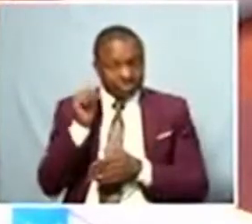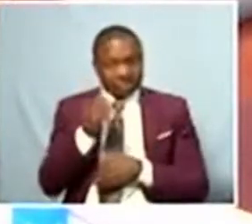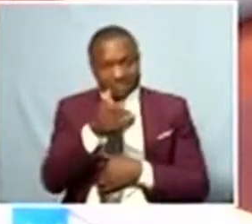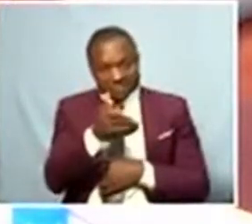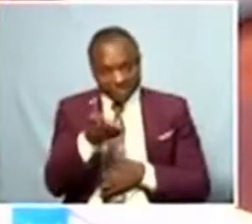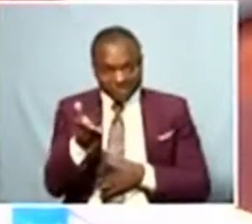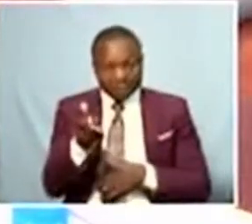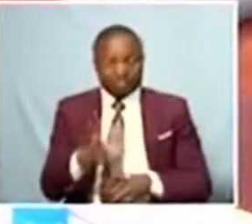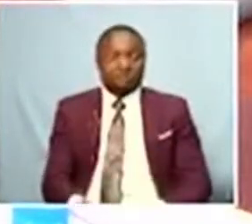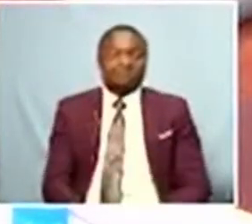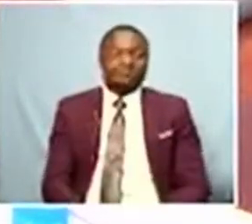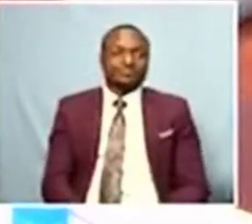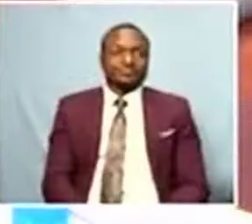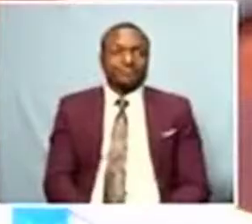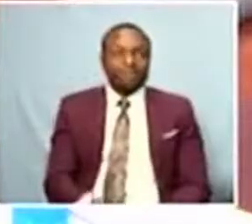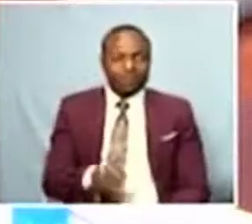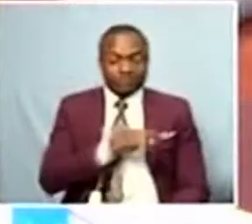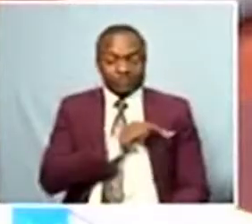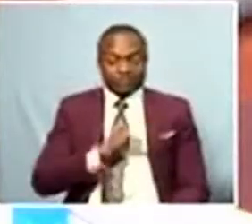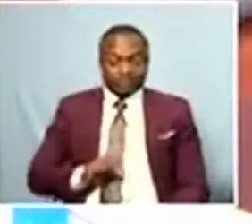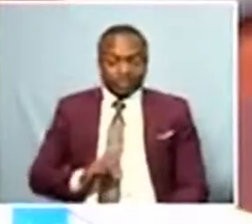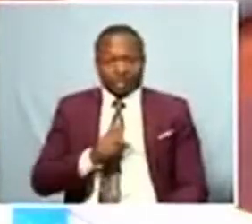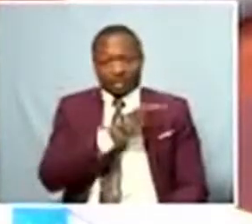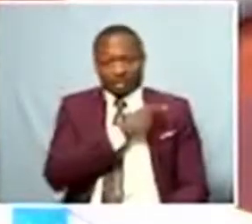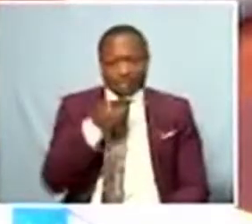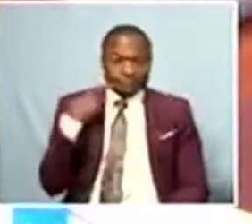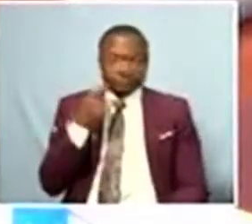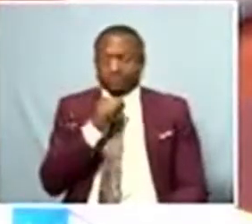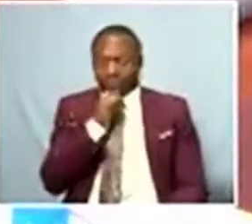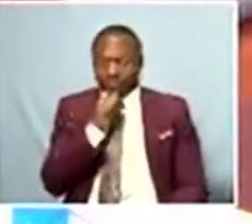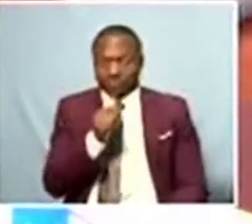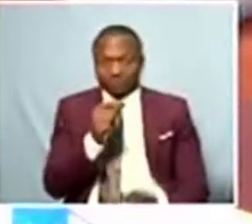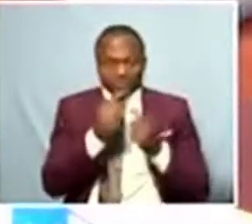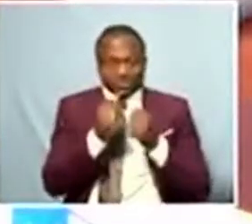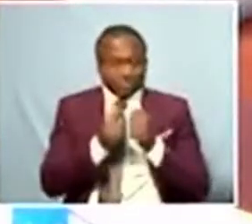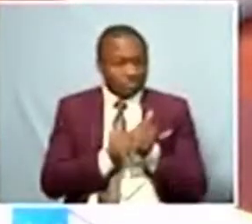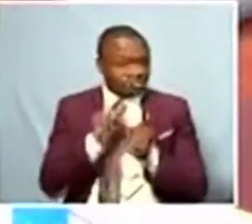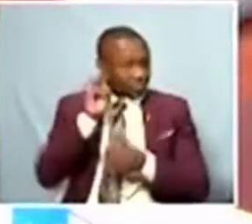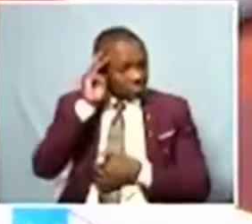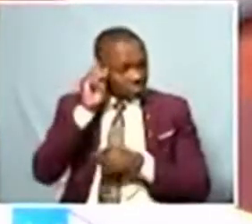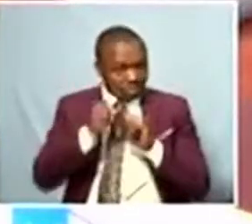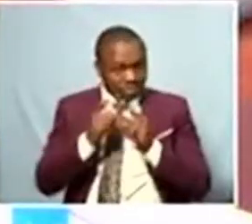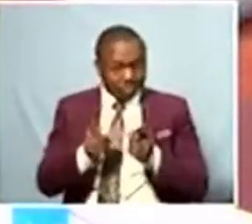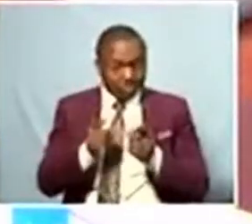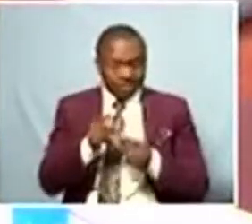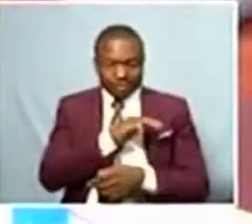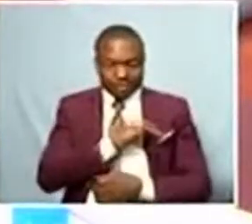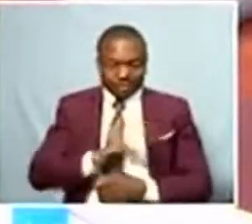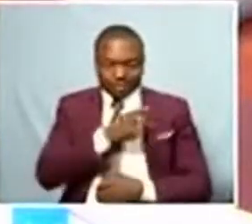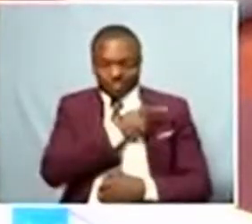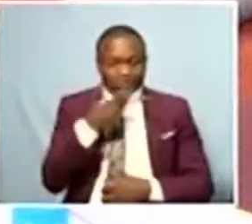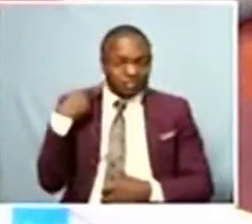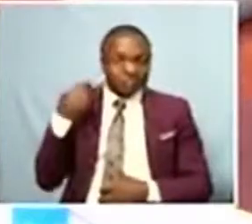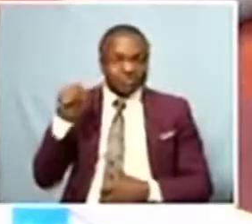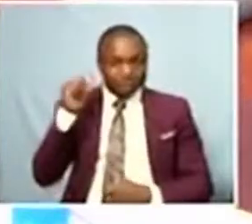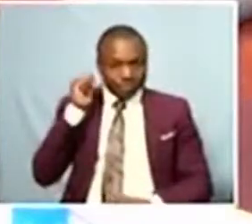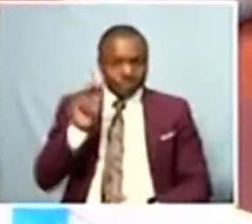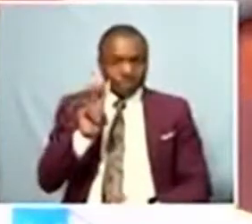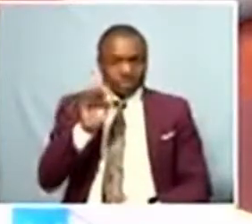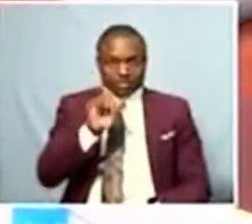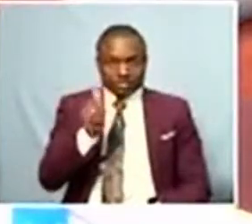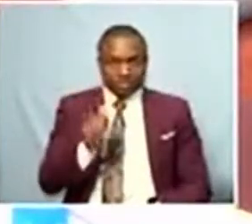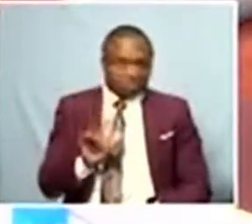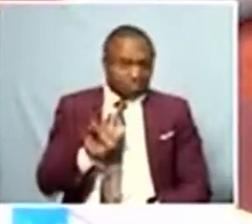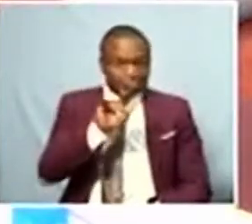been members of Parliament, I won't go to ministry, members of Parliament that have been denied visas to go to